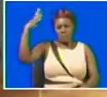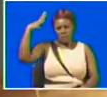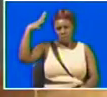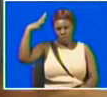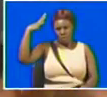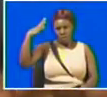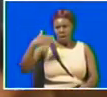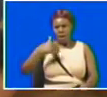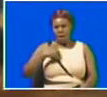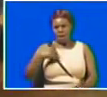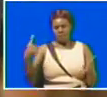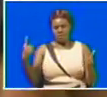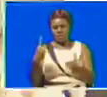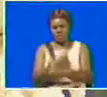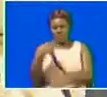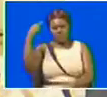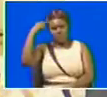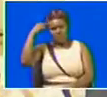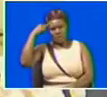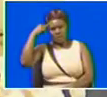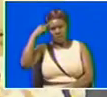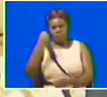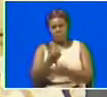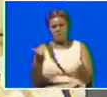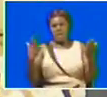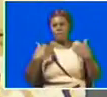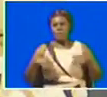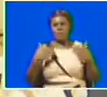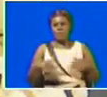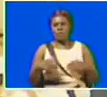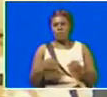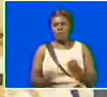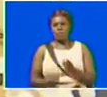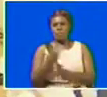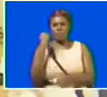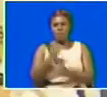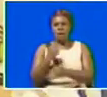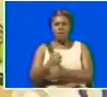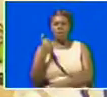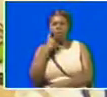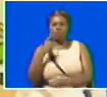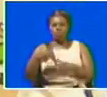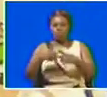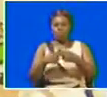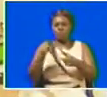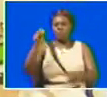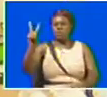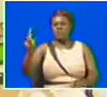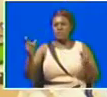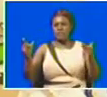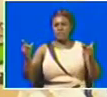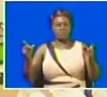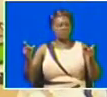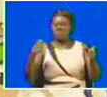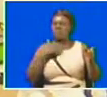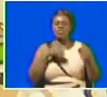university with a different mindset. Many people allow that you start workshops and you start repairing TVs and radios, but we